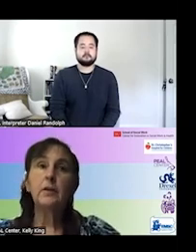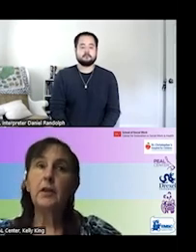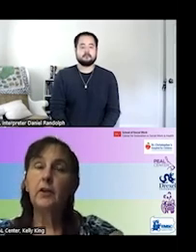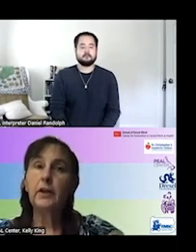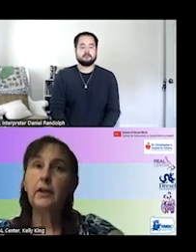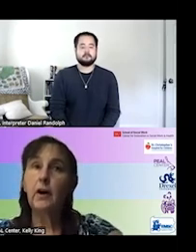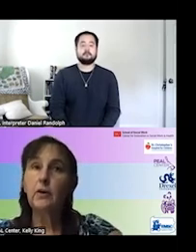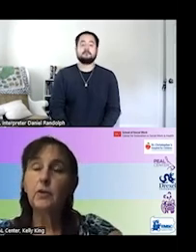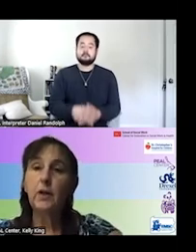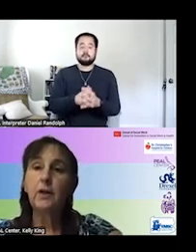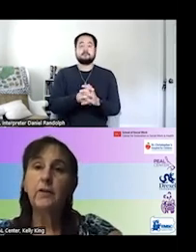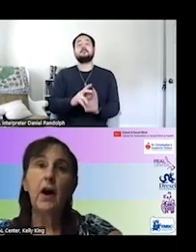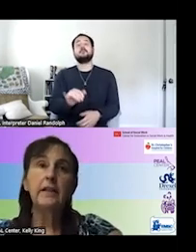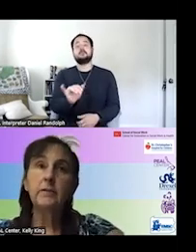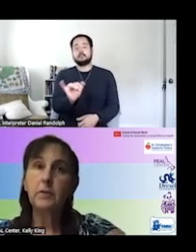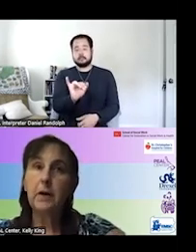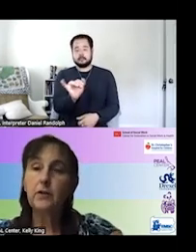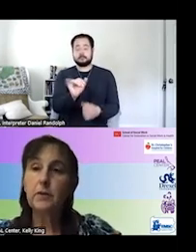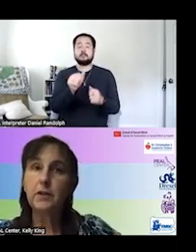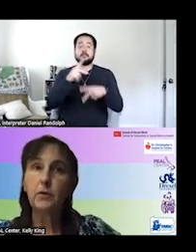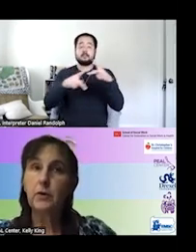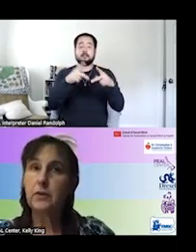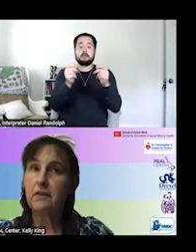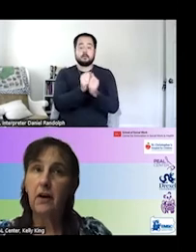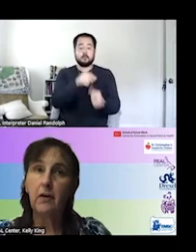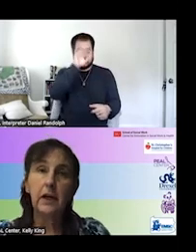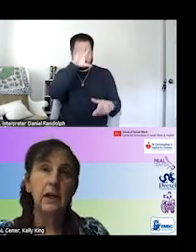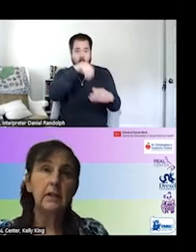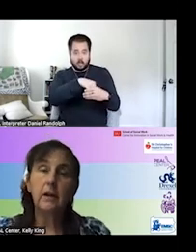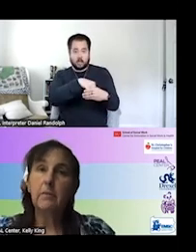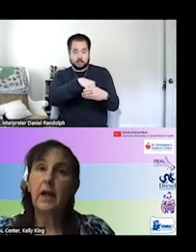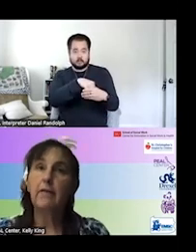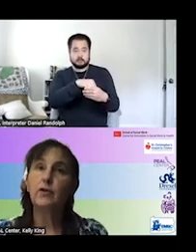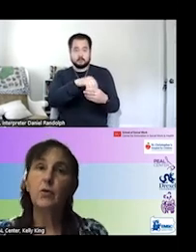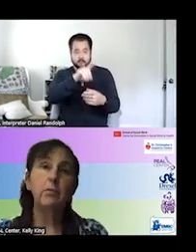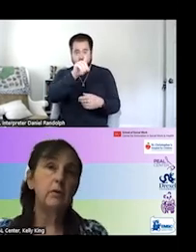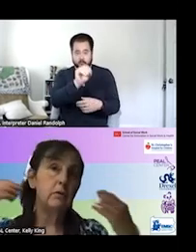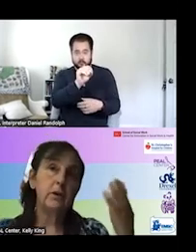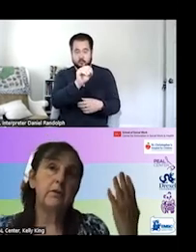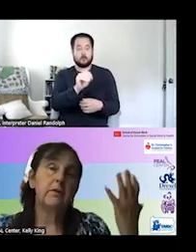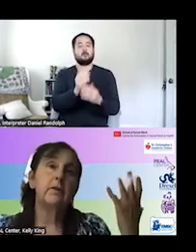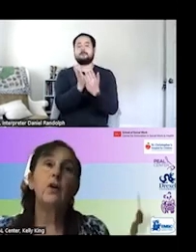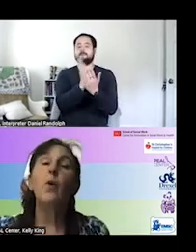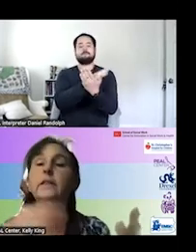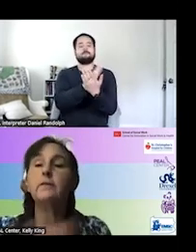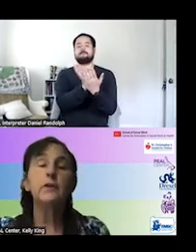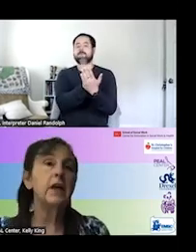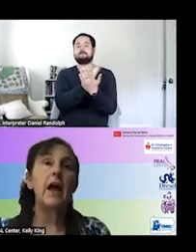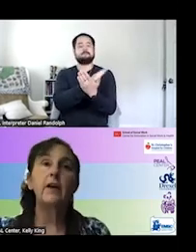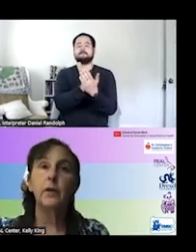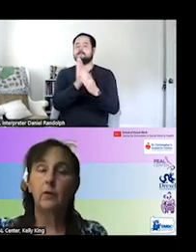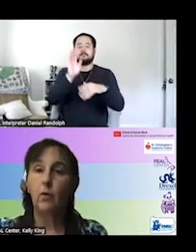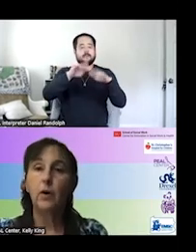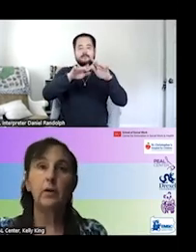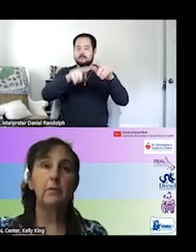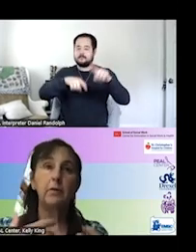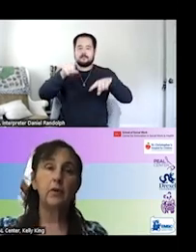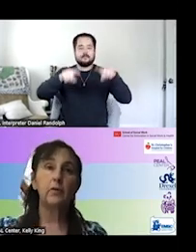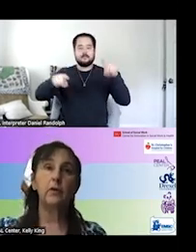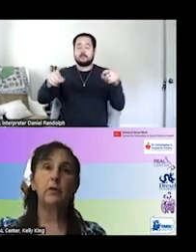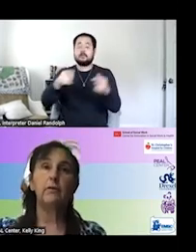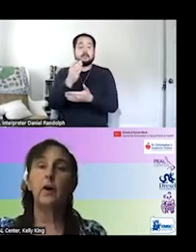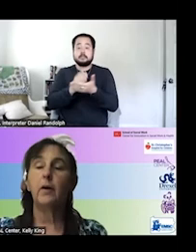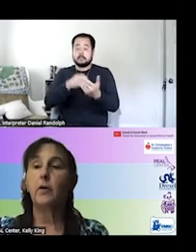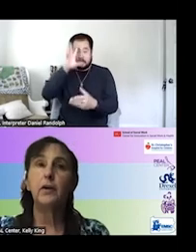So similarly, those with autism spectrum disorders vary, and some may have trouble with the noise of your siren, or maybe